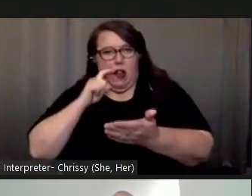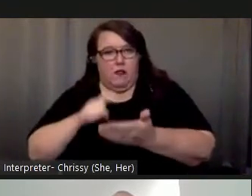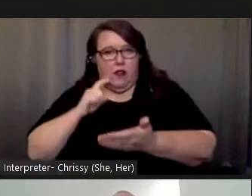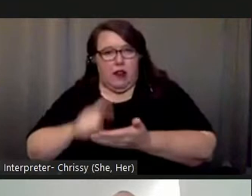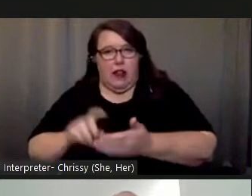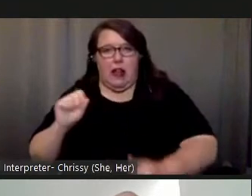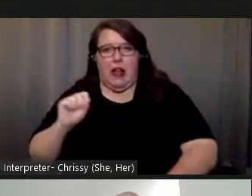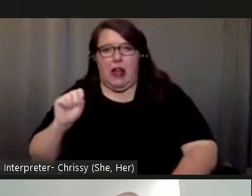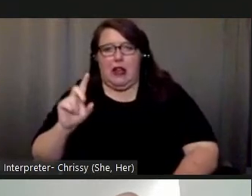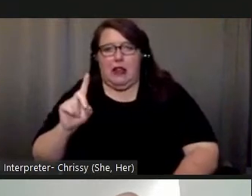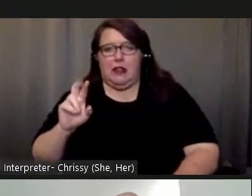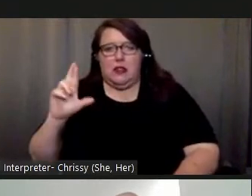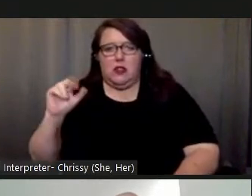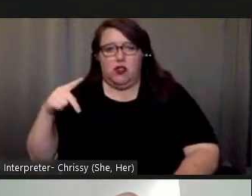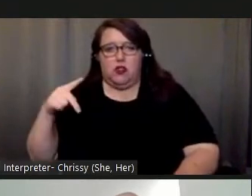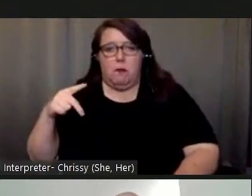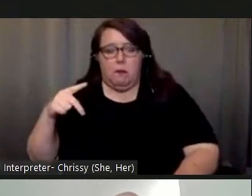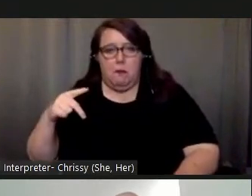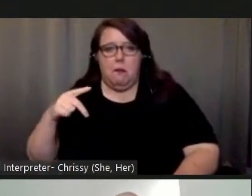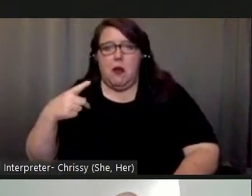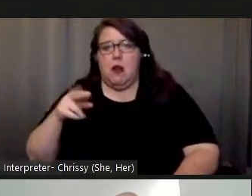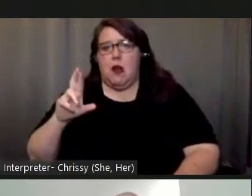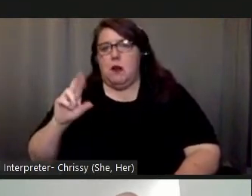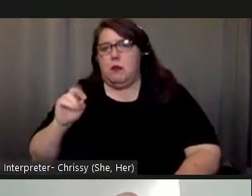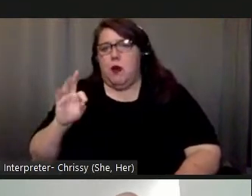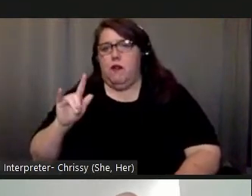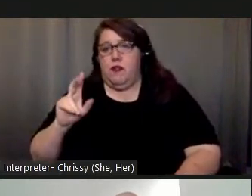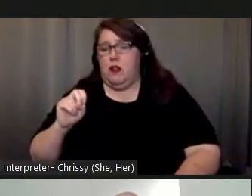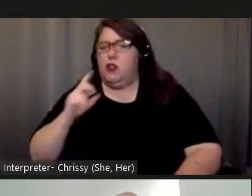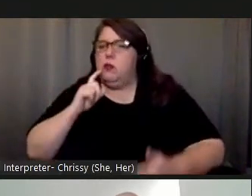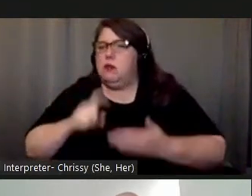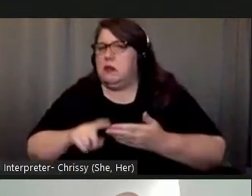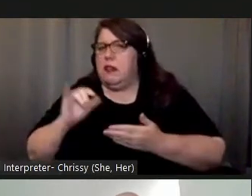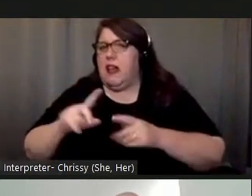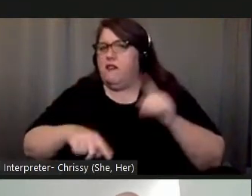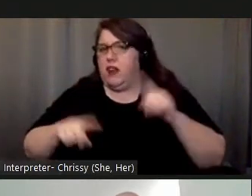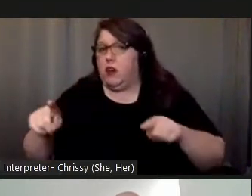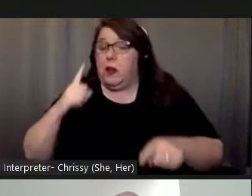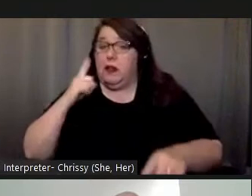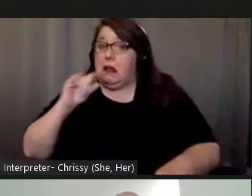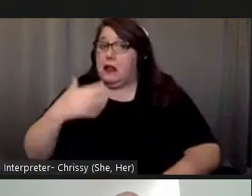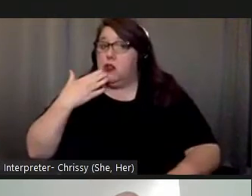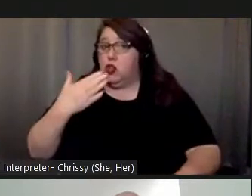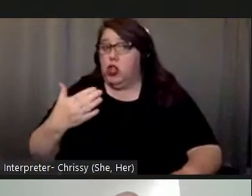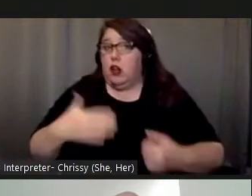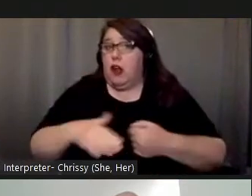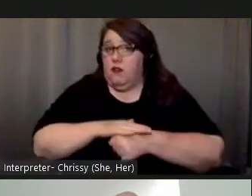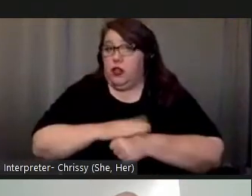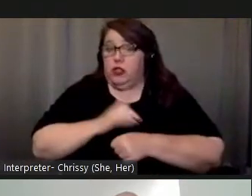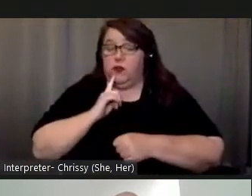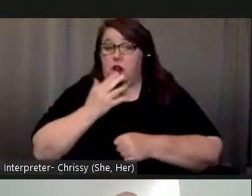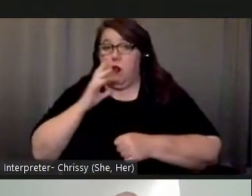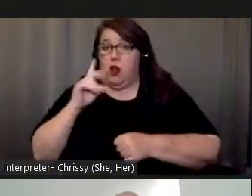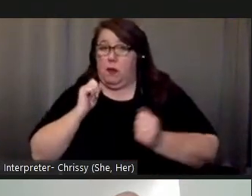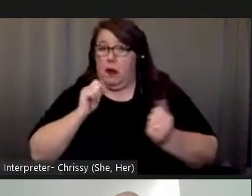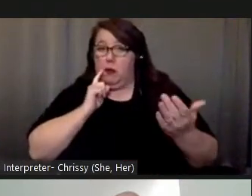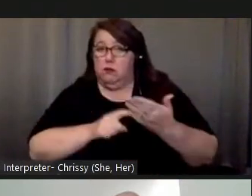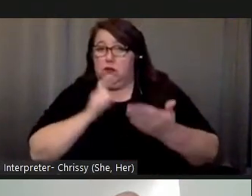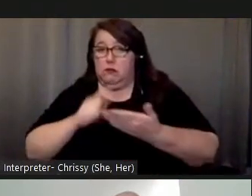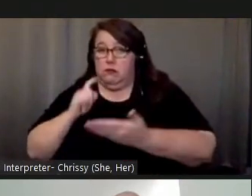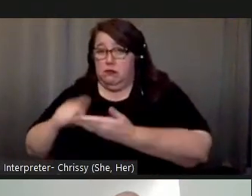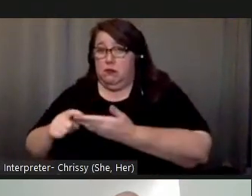S-drop, this S-drop profile. And so we feel like that's actually pretty good coverage for Colorado right now. At this